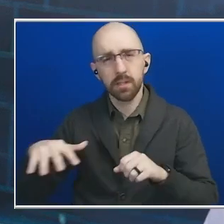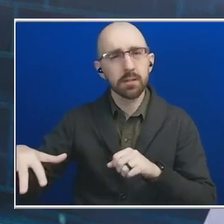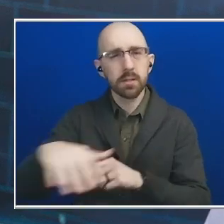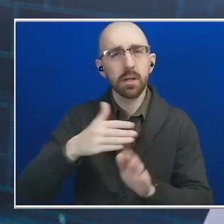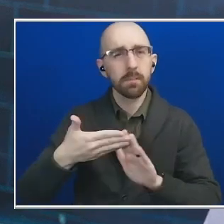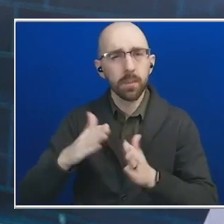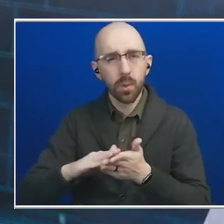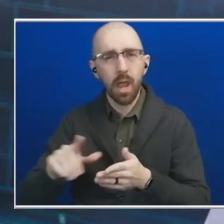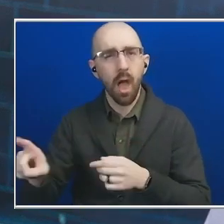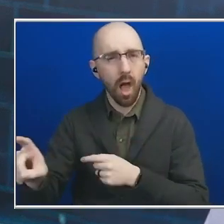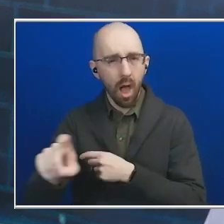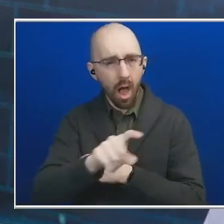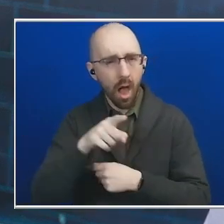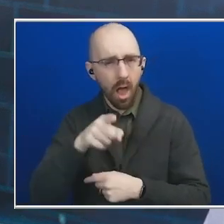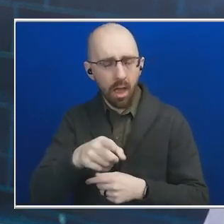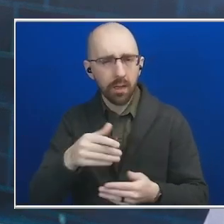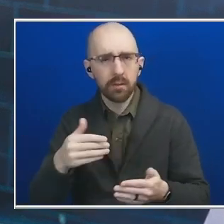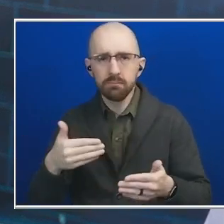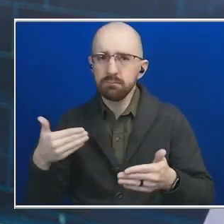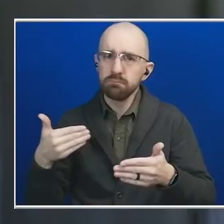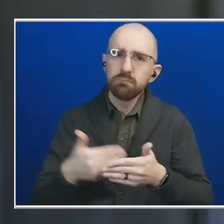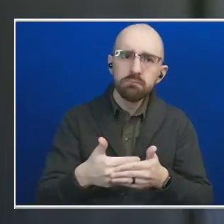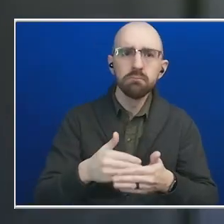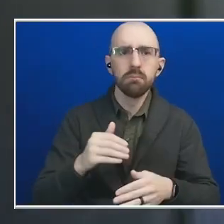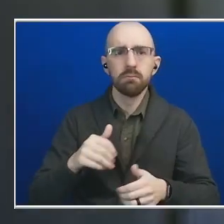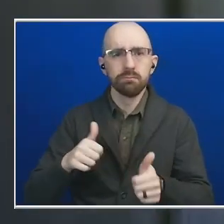on top of their cancer screening since the pandemic.